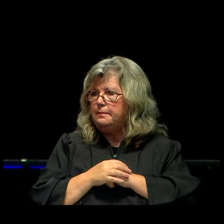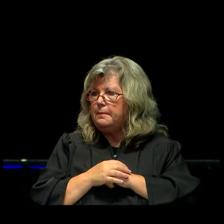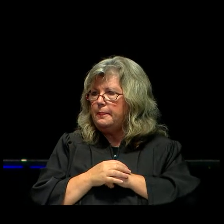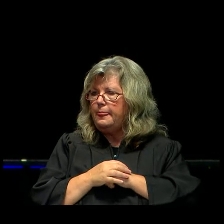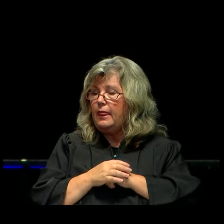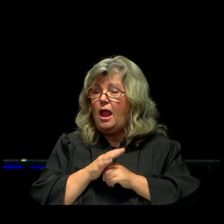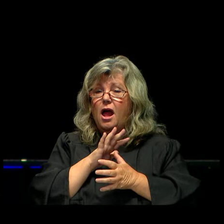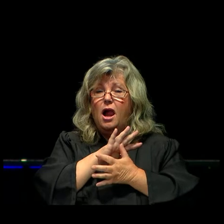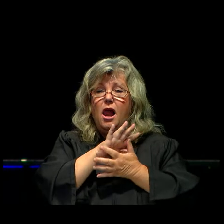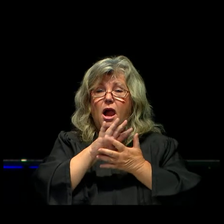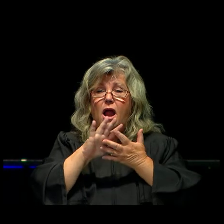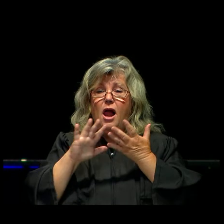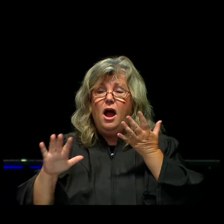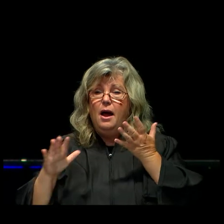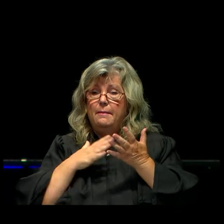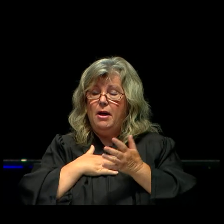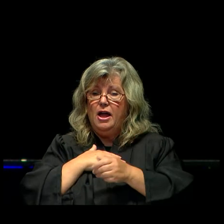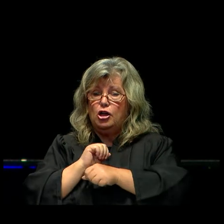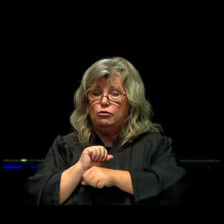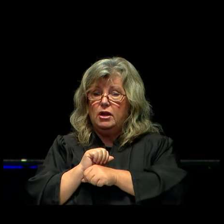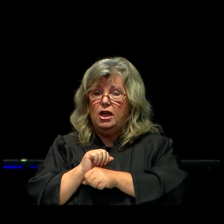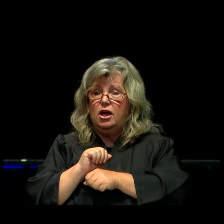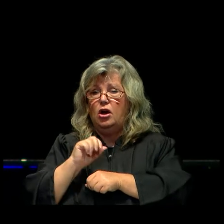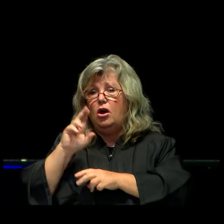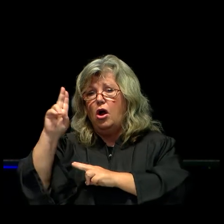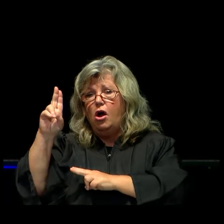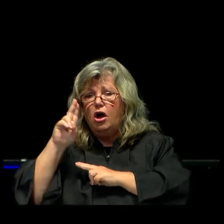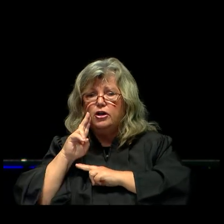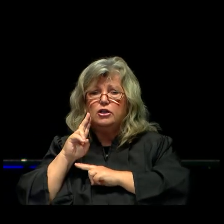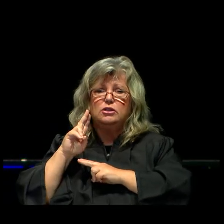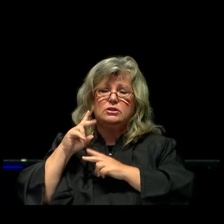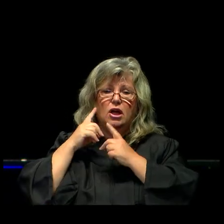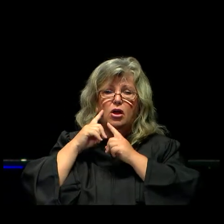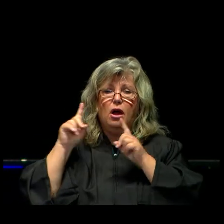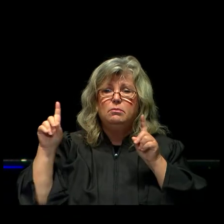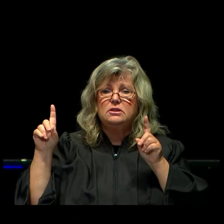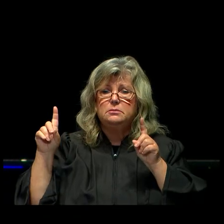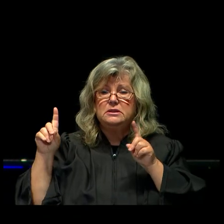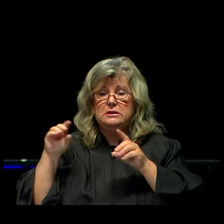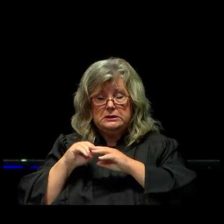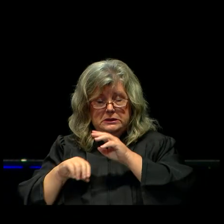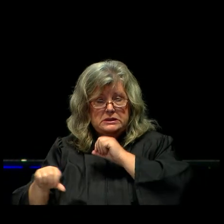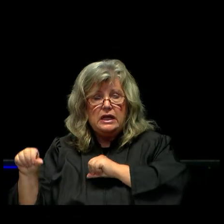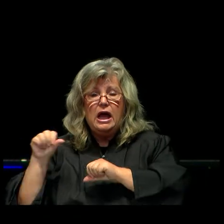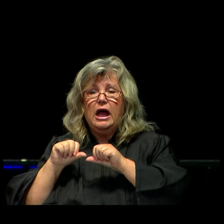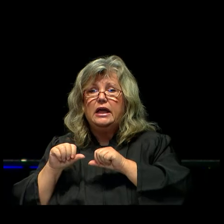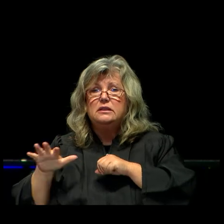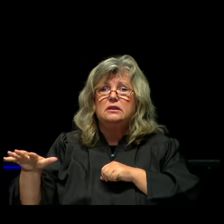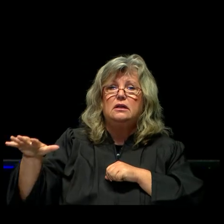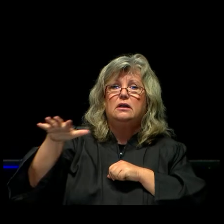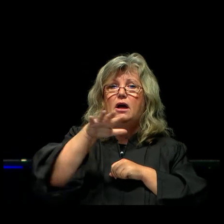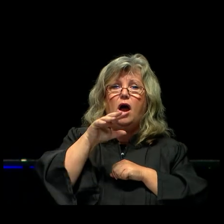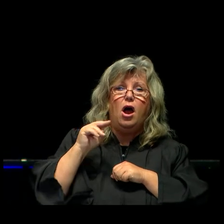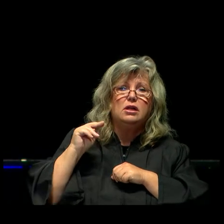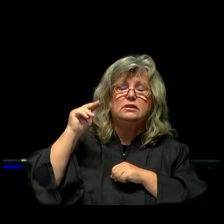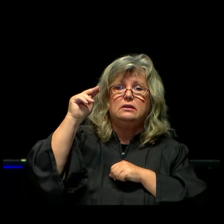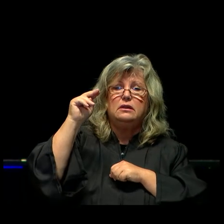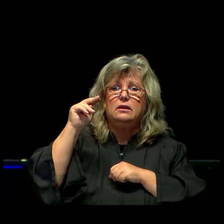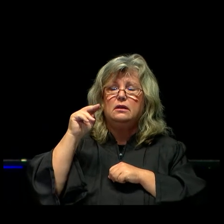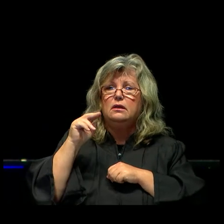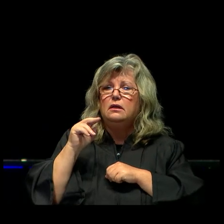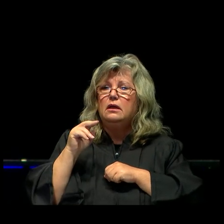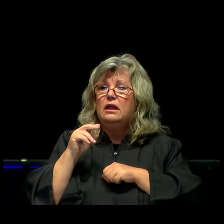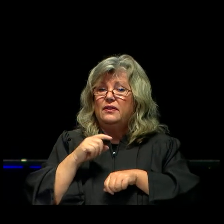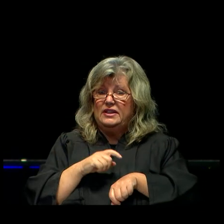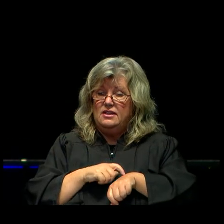All the things I've done in my own career, the honors and the accomplishments and so on, in science across the Arctic, it's really the times